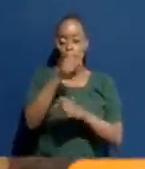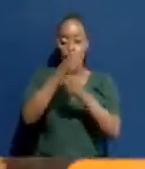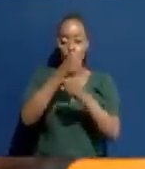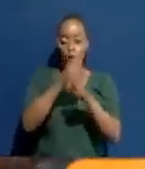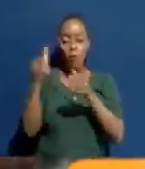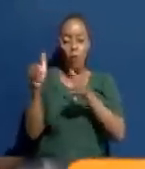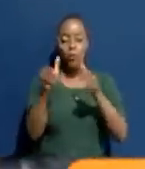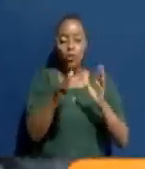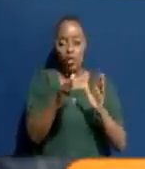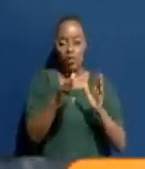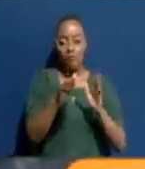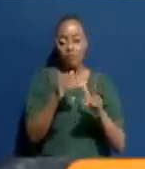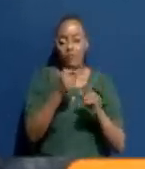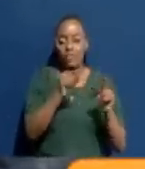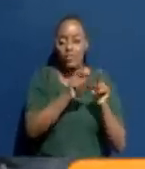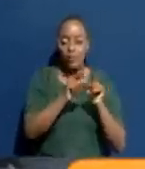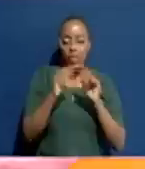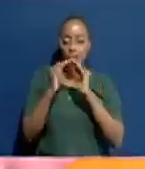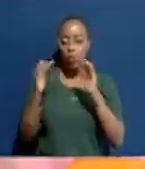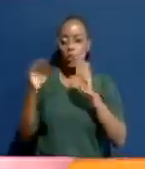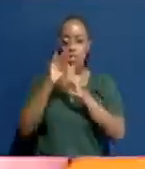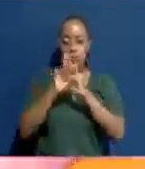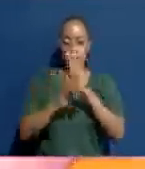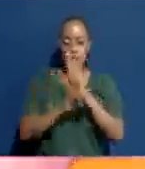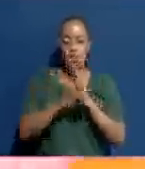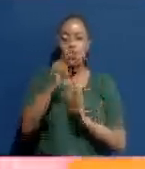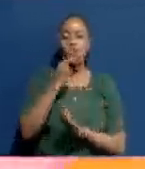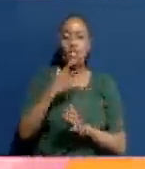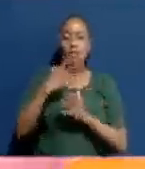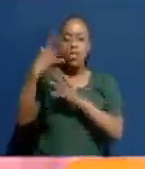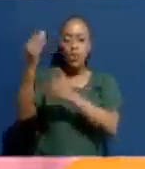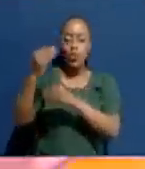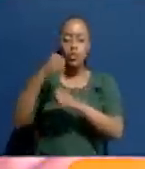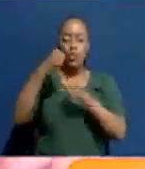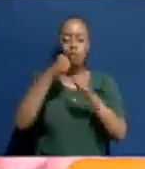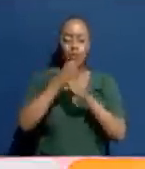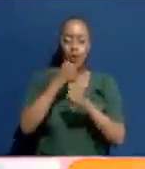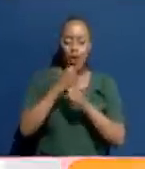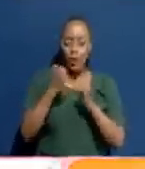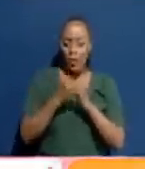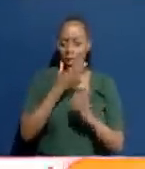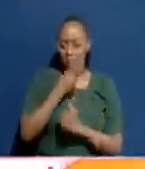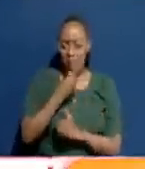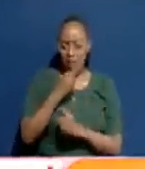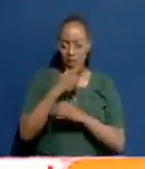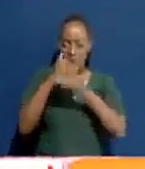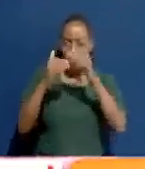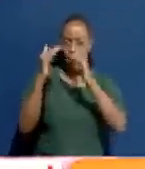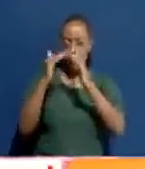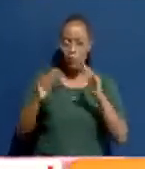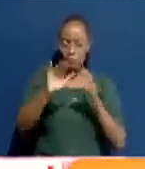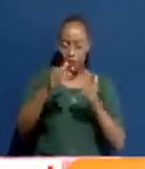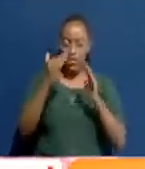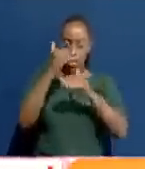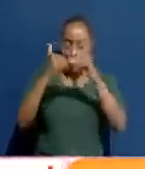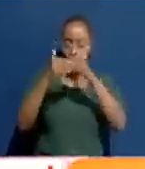opportunities for them apart from the housing program. Wezi niambia niende nikangangane na wanaume pale tujenge nyumba. Aya, pia hiyo sekta ya ujenzi